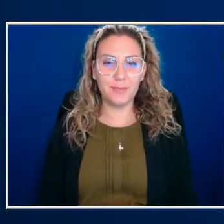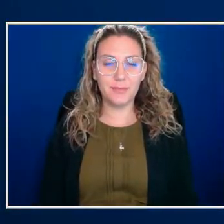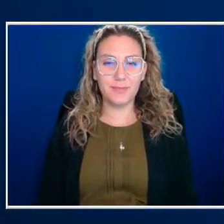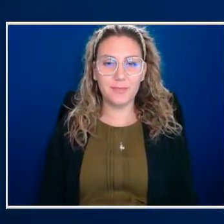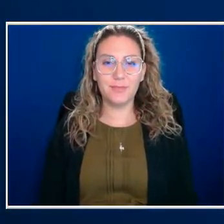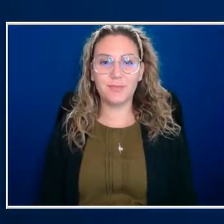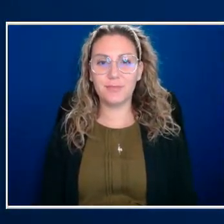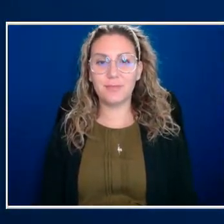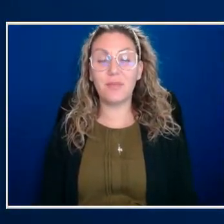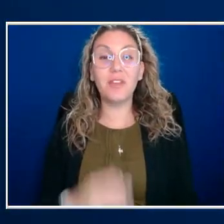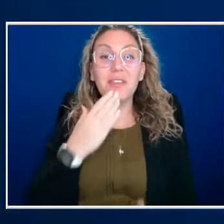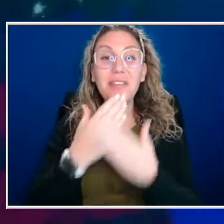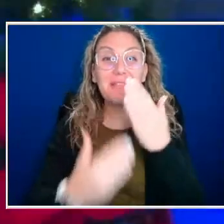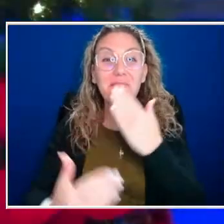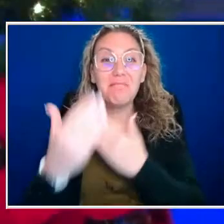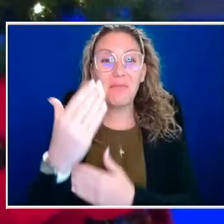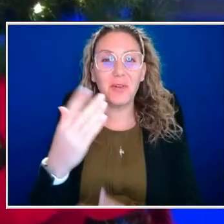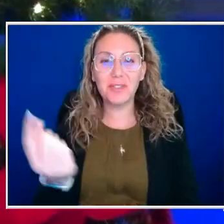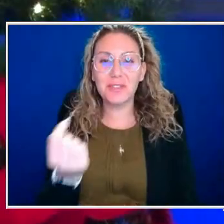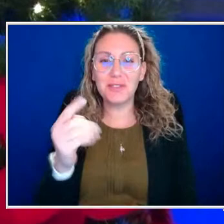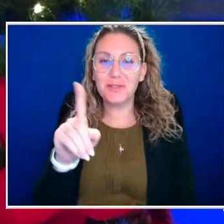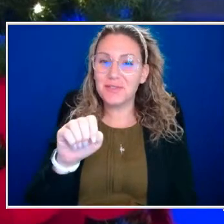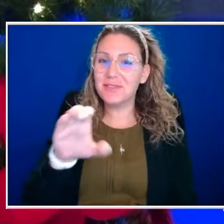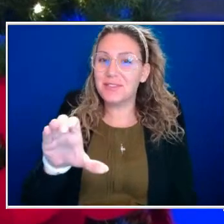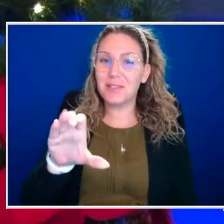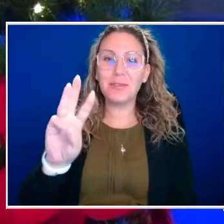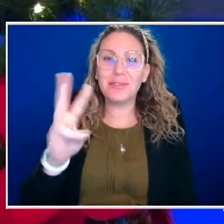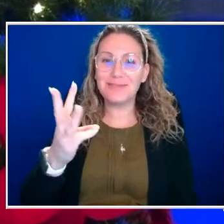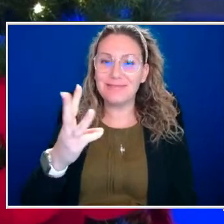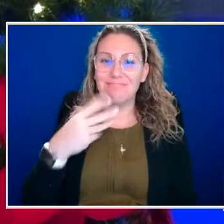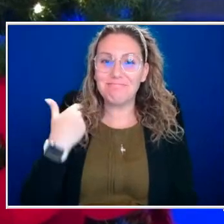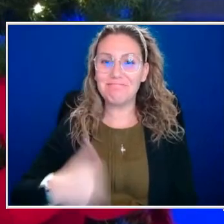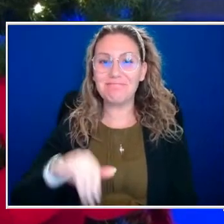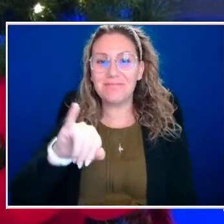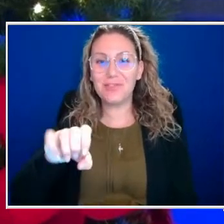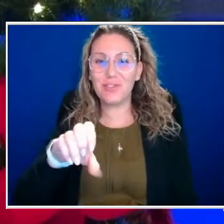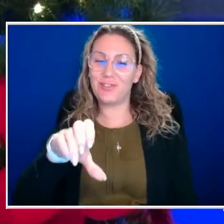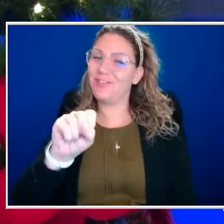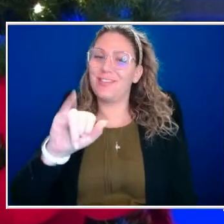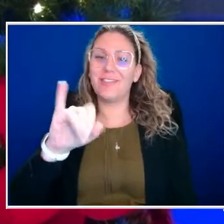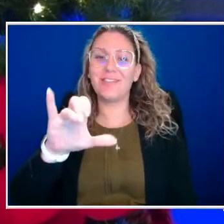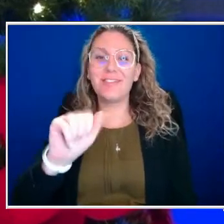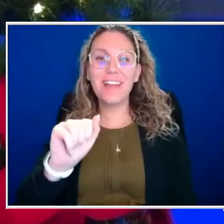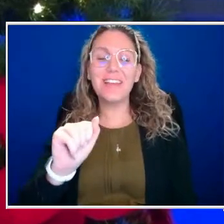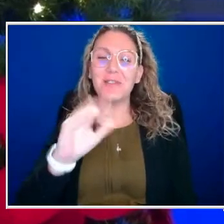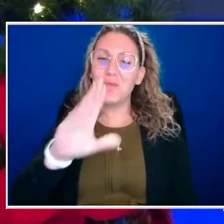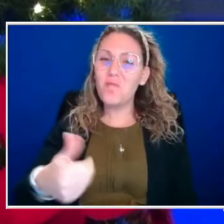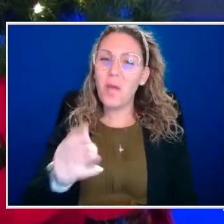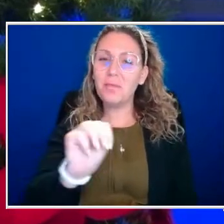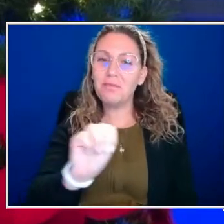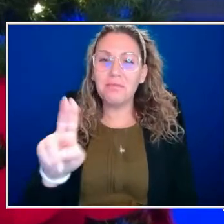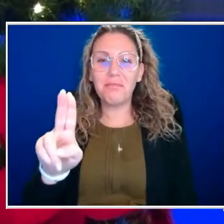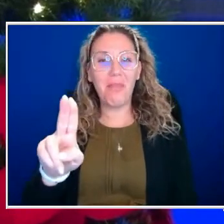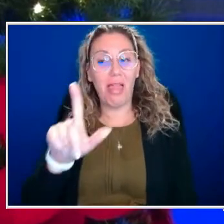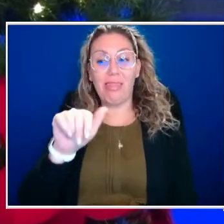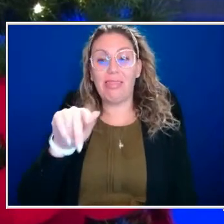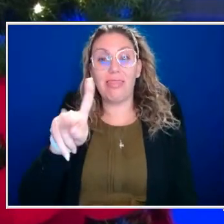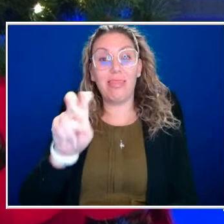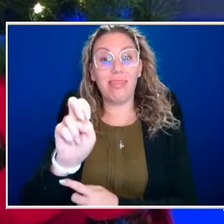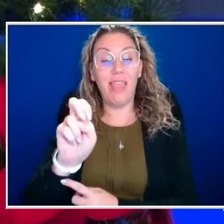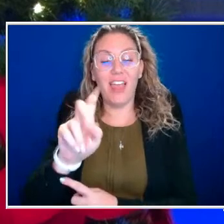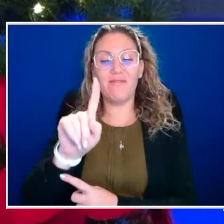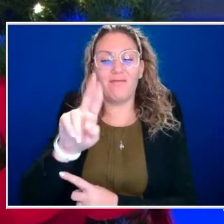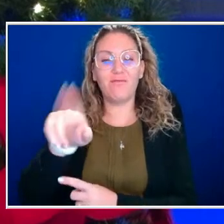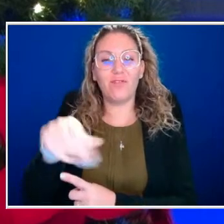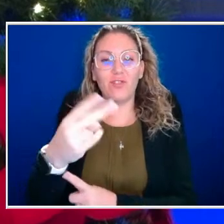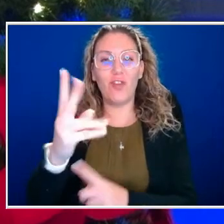Good morning. It is Tuesday, December 6th. I'm Jessica Lovell. Welcome into the Morning Medical Update. We are live inside the Dolph C. Simons Jr. Family